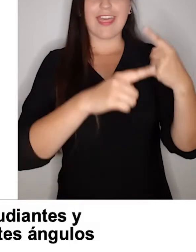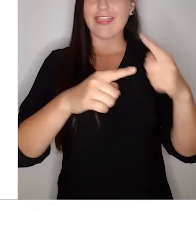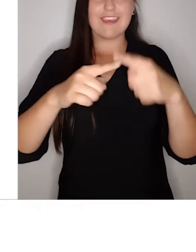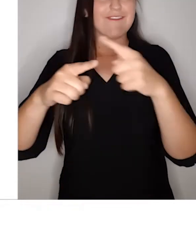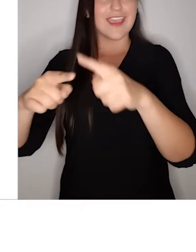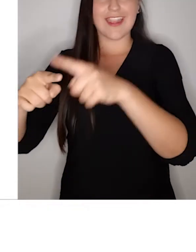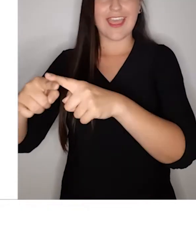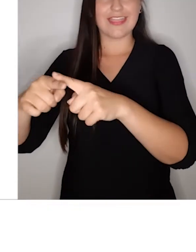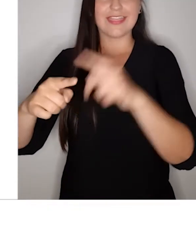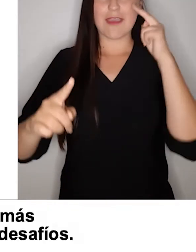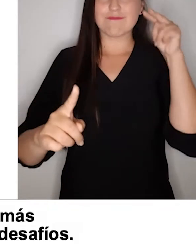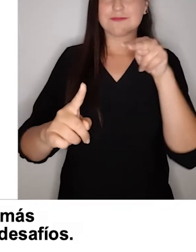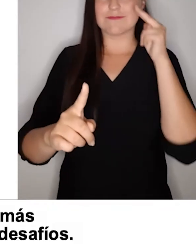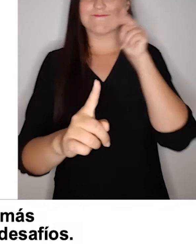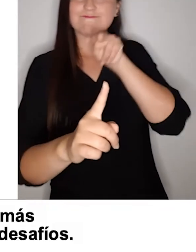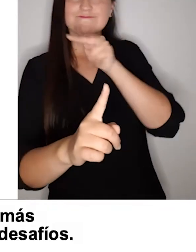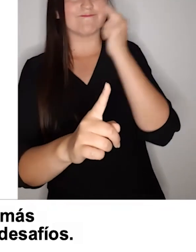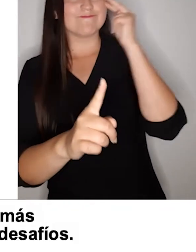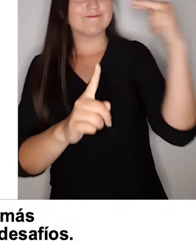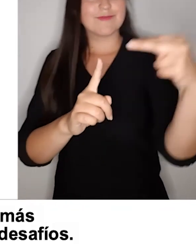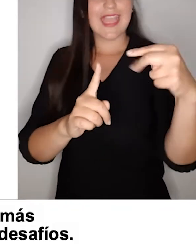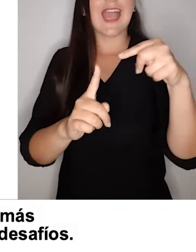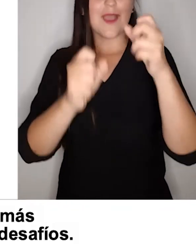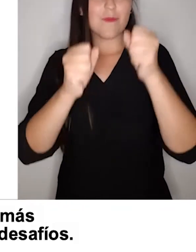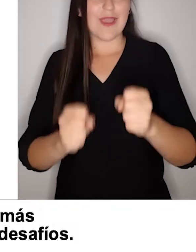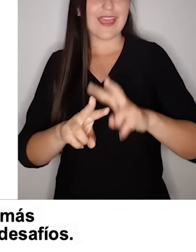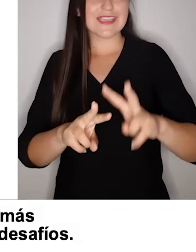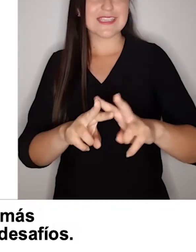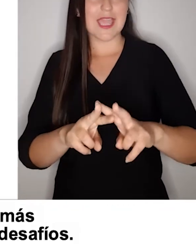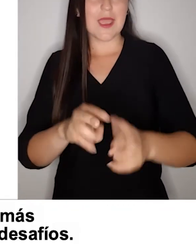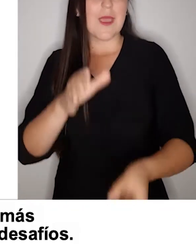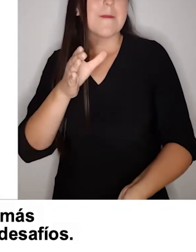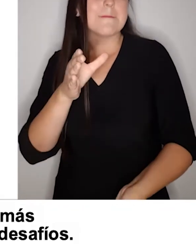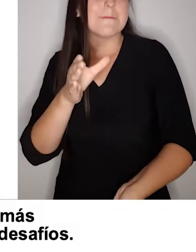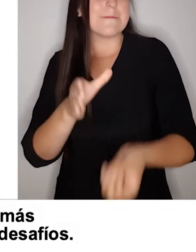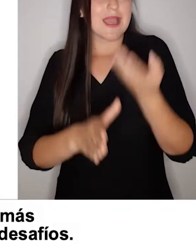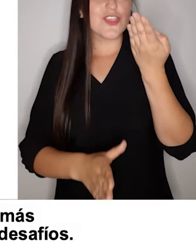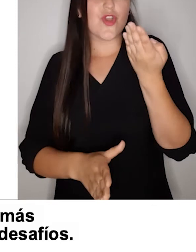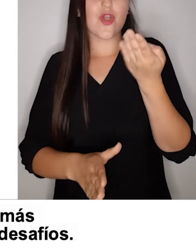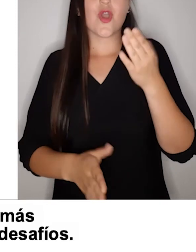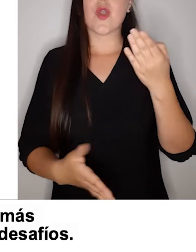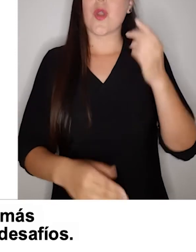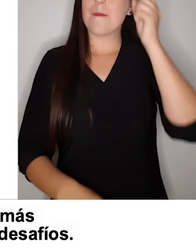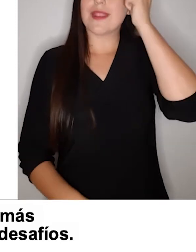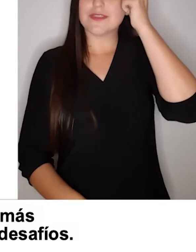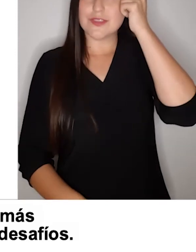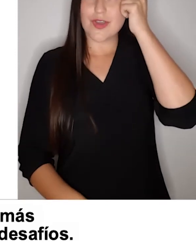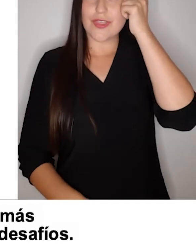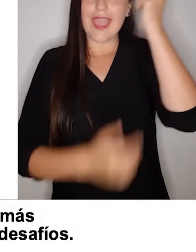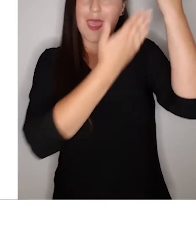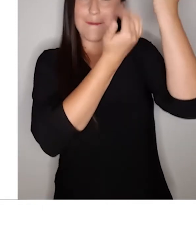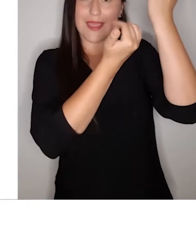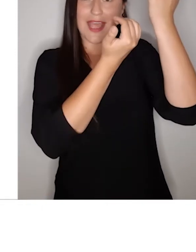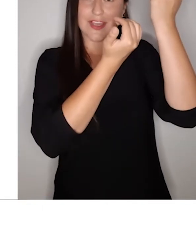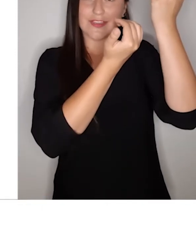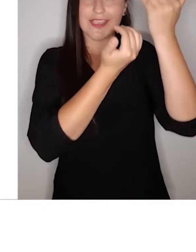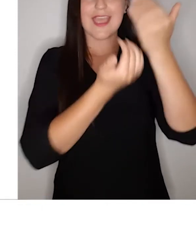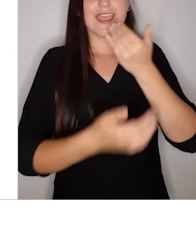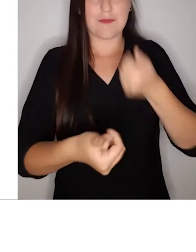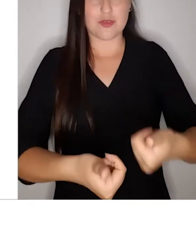different angles can give more understanding, more hope, and perhaps also a solution to